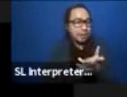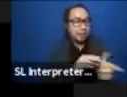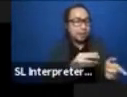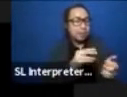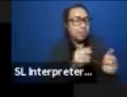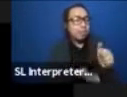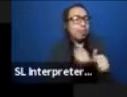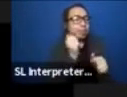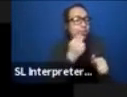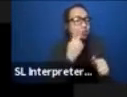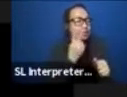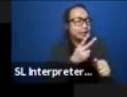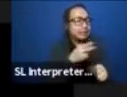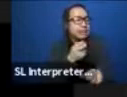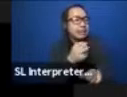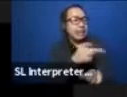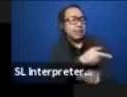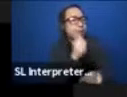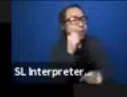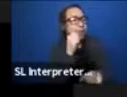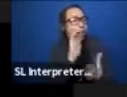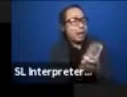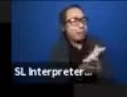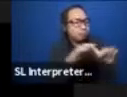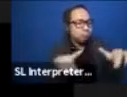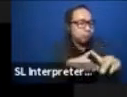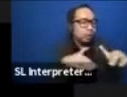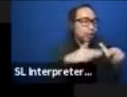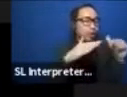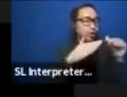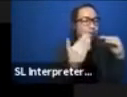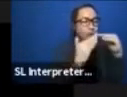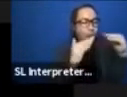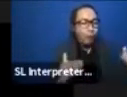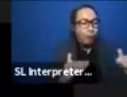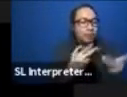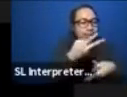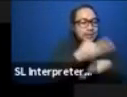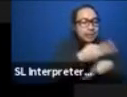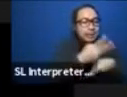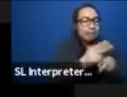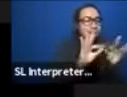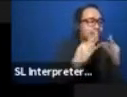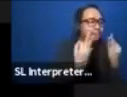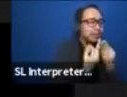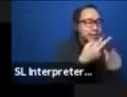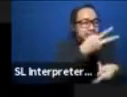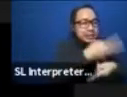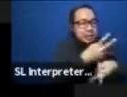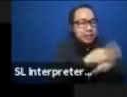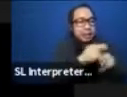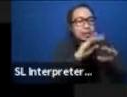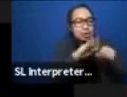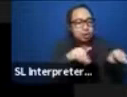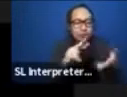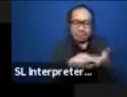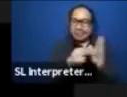the household work, take care of the children, take care of the family, and along those lines. So there are different expectations